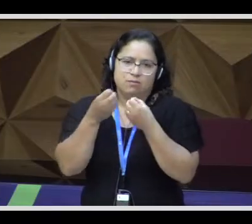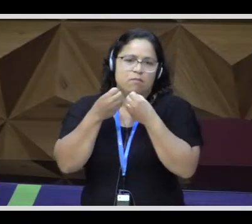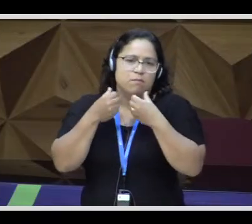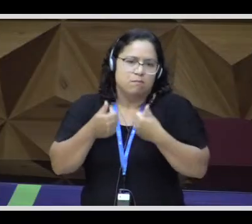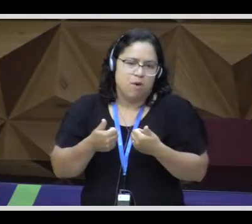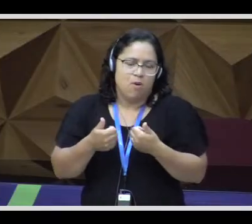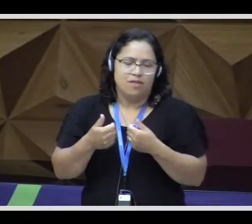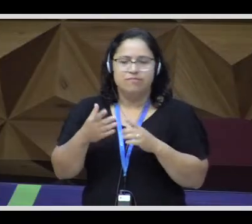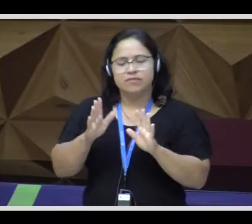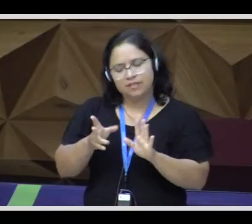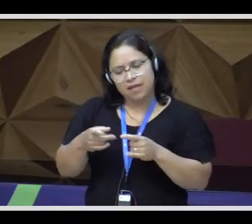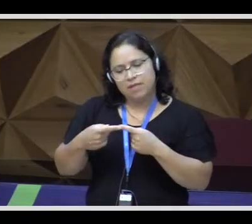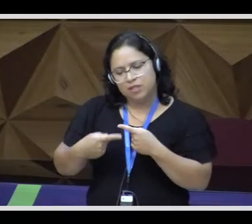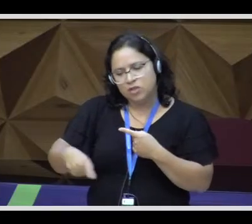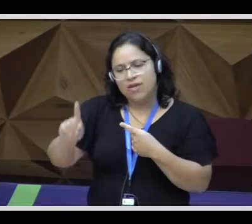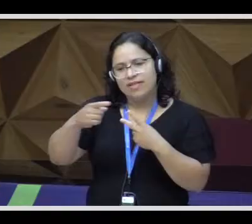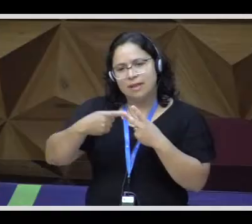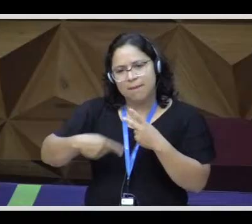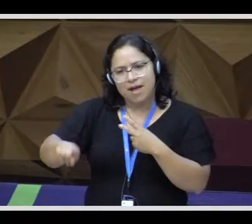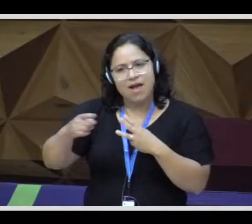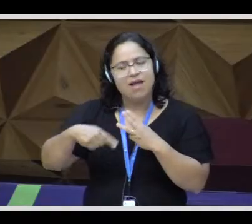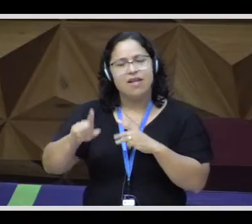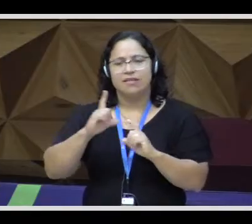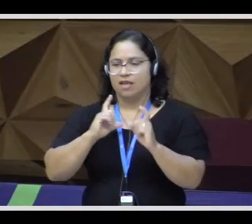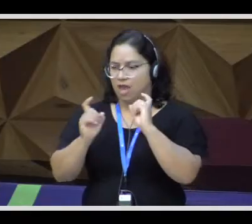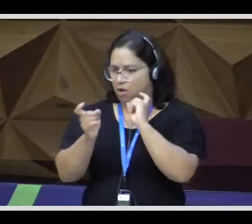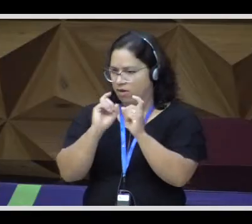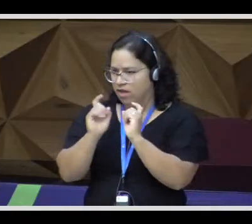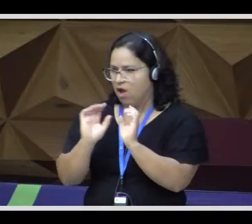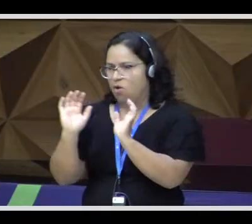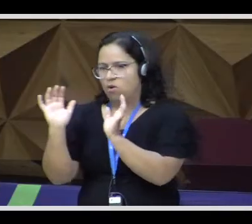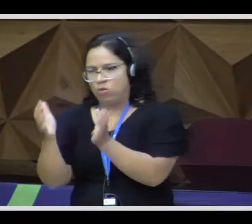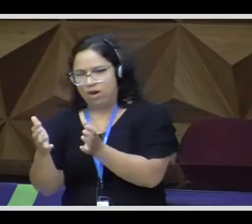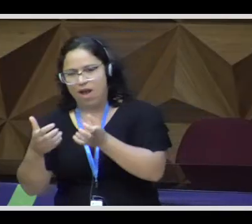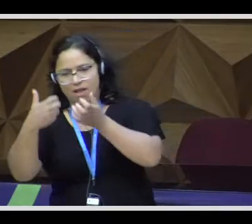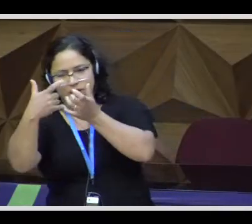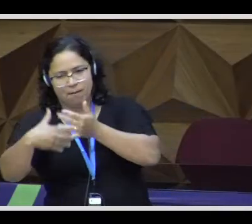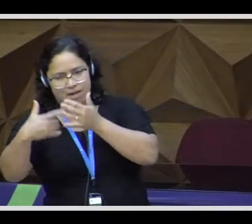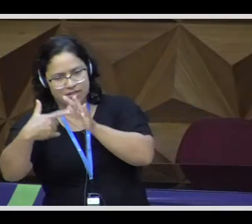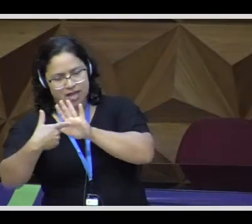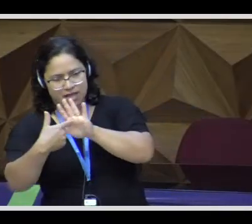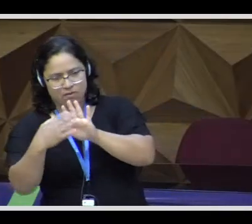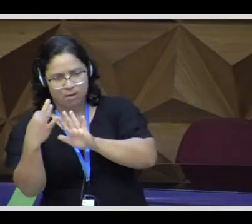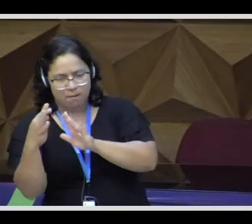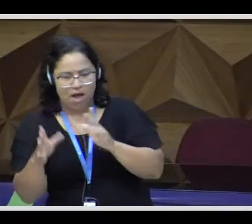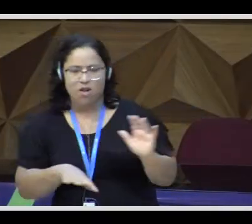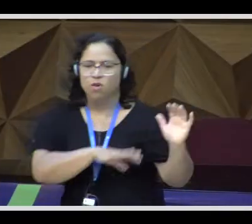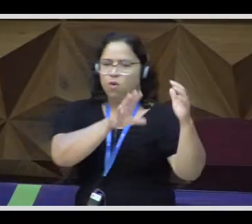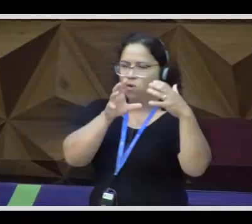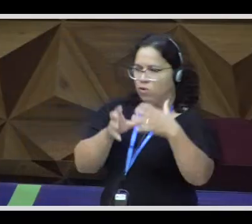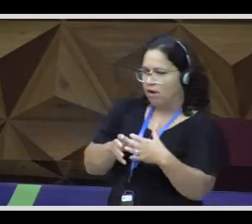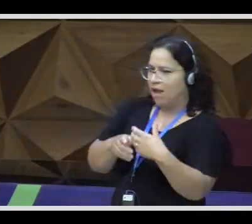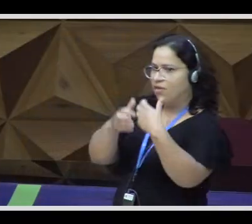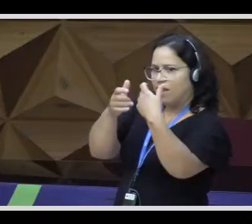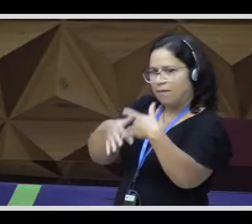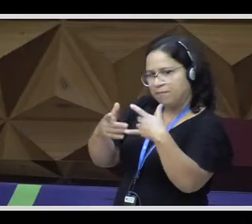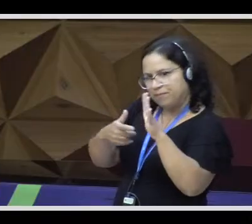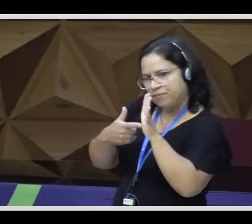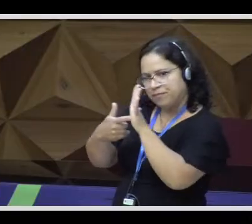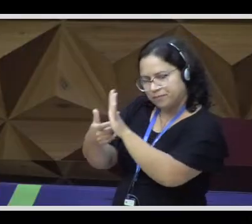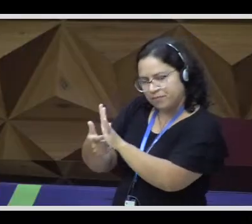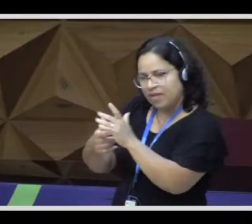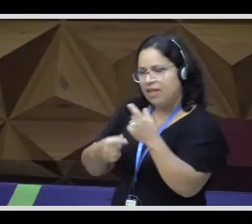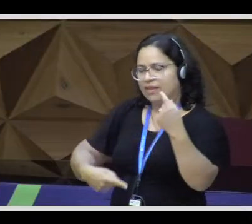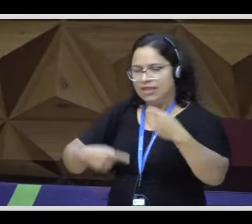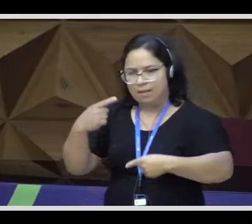big meeting where one side presents their work, the other side presents their work, and then we debate. There